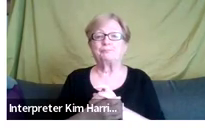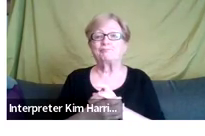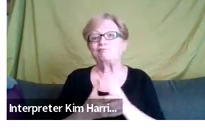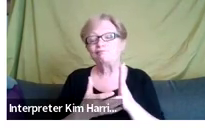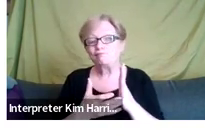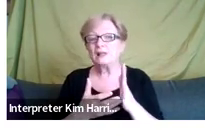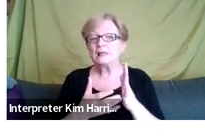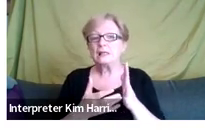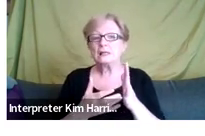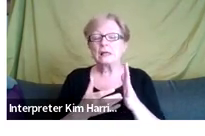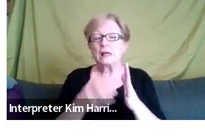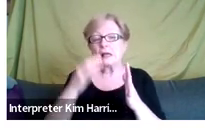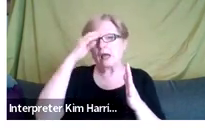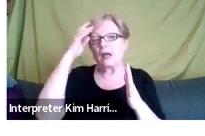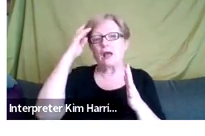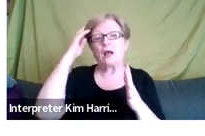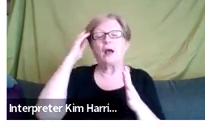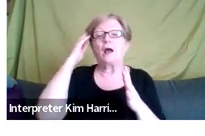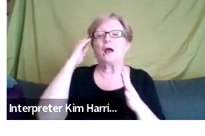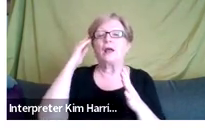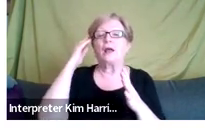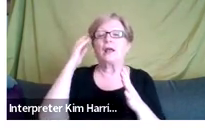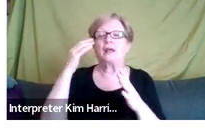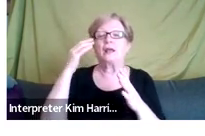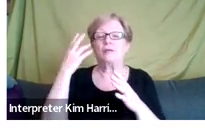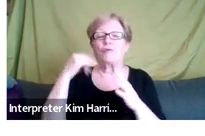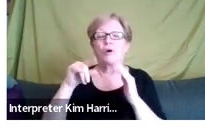In our disabled aware communities.